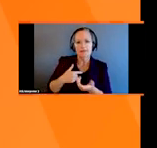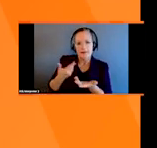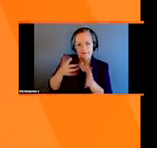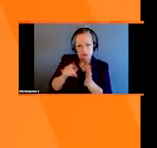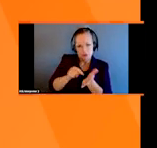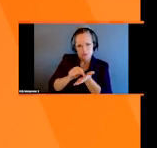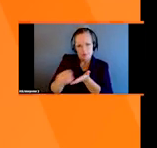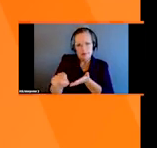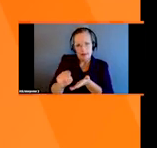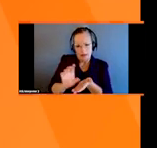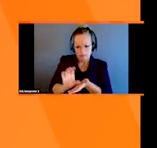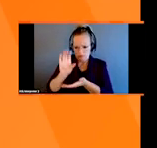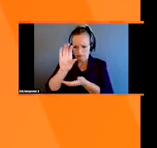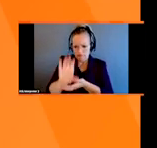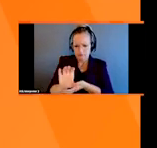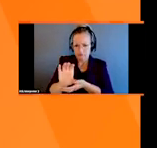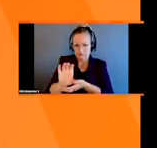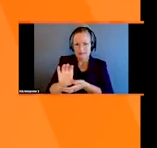return?